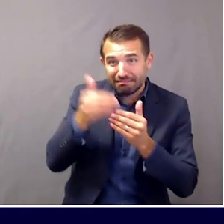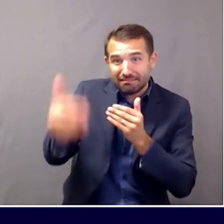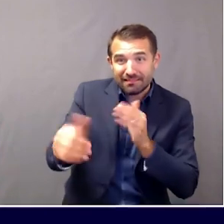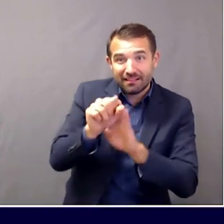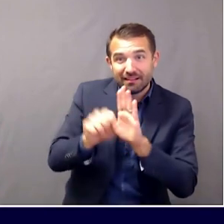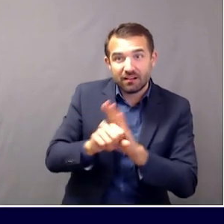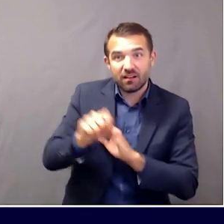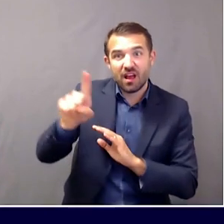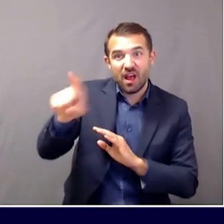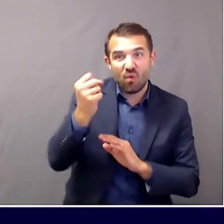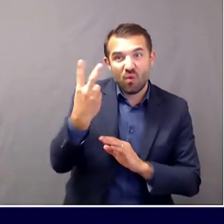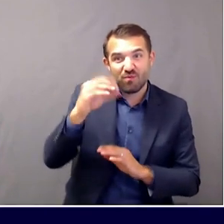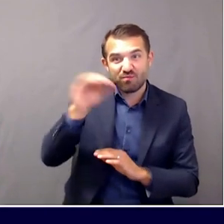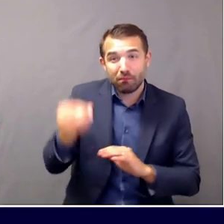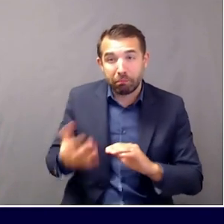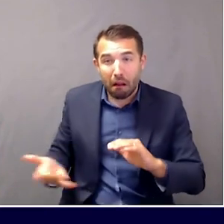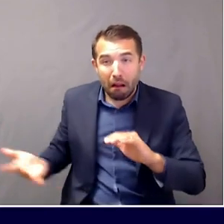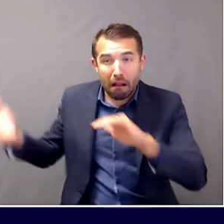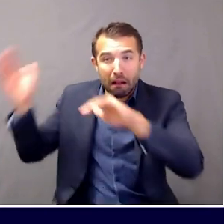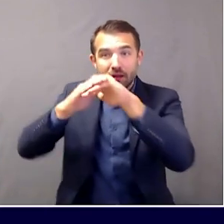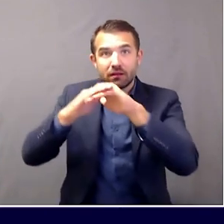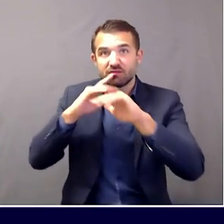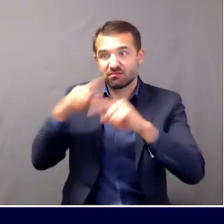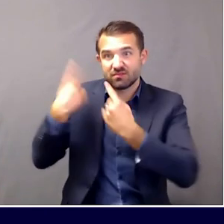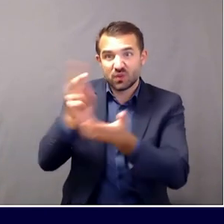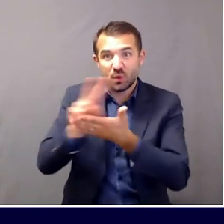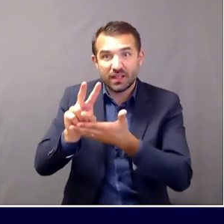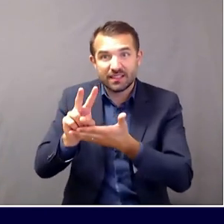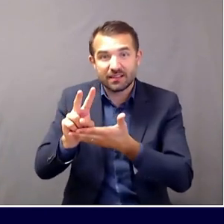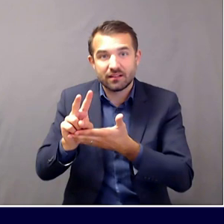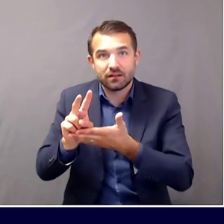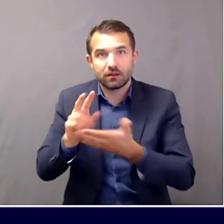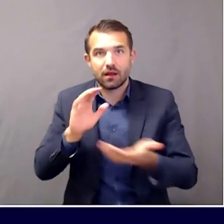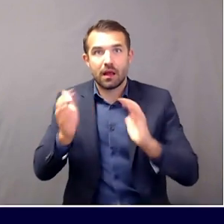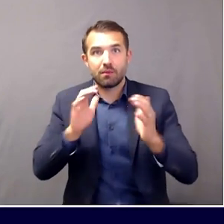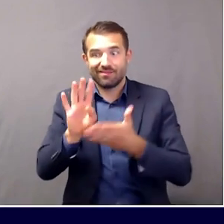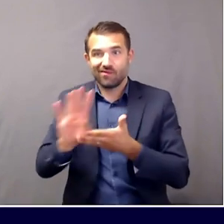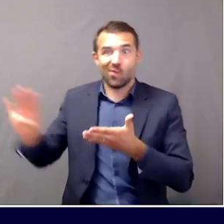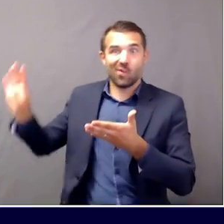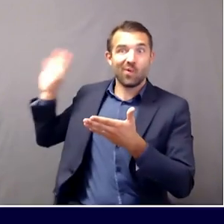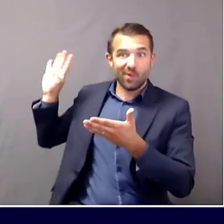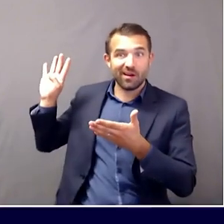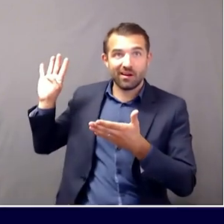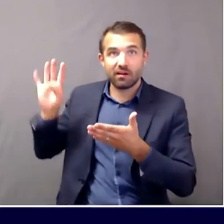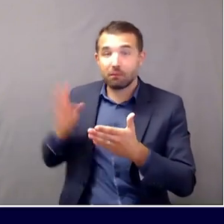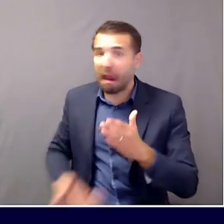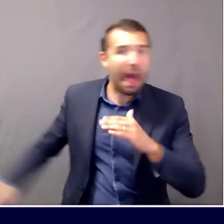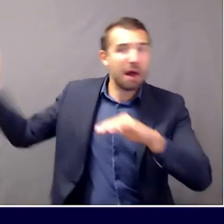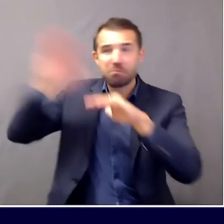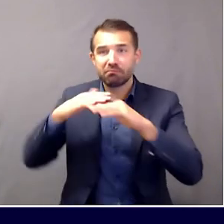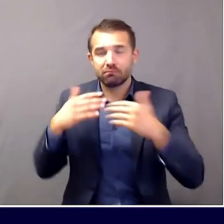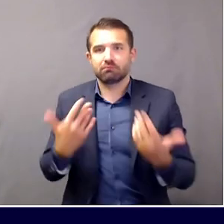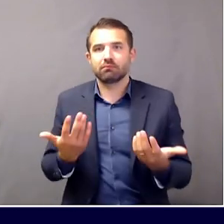112% just over the past 2 weeks as compared to the prior 2 weeks. They went from averaging roughly 40